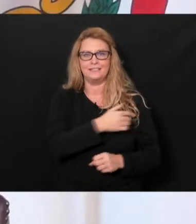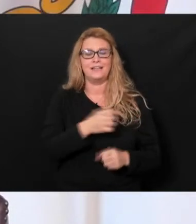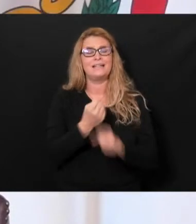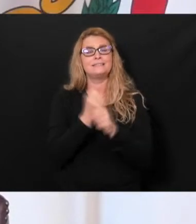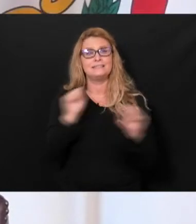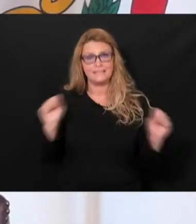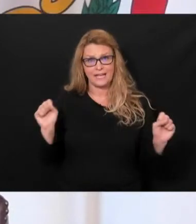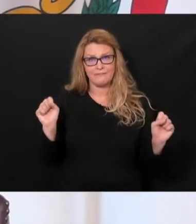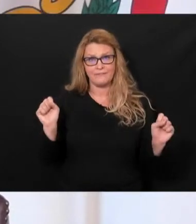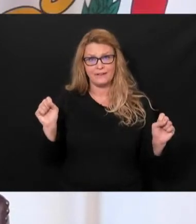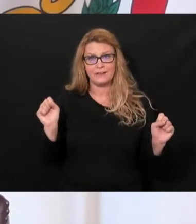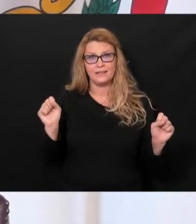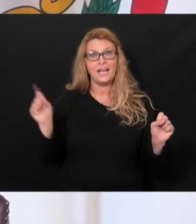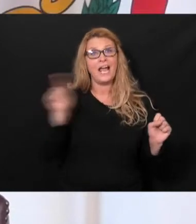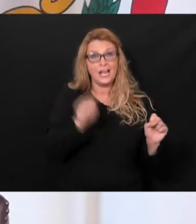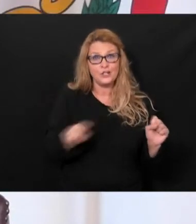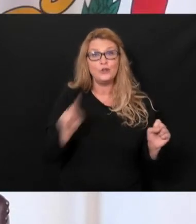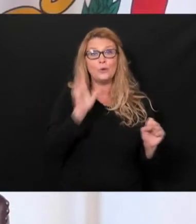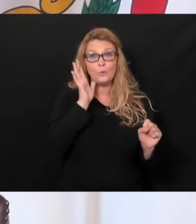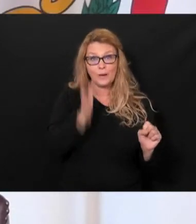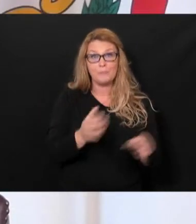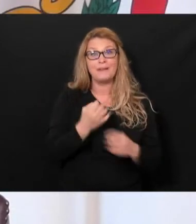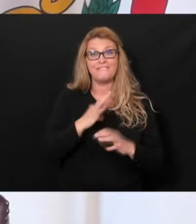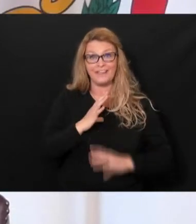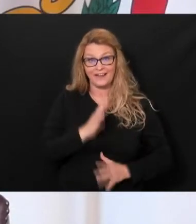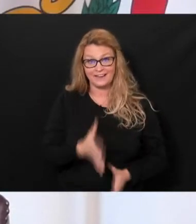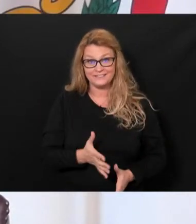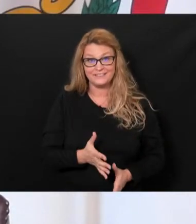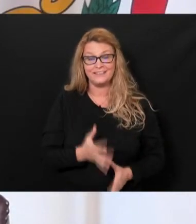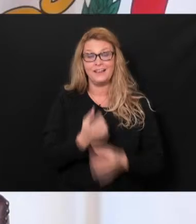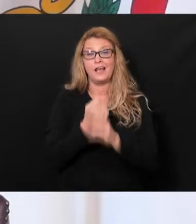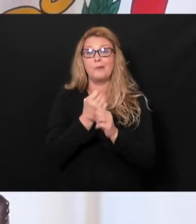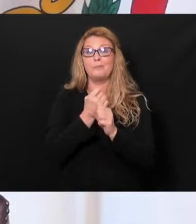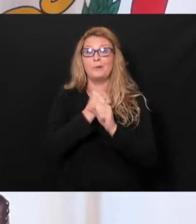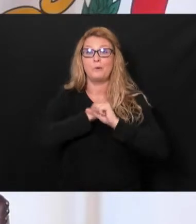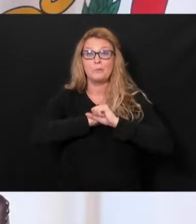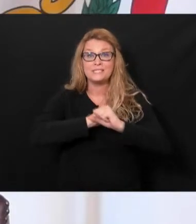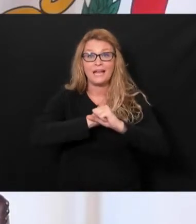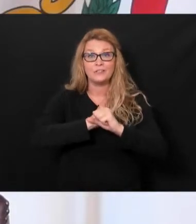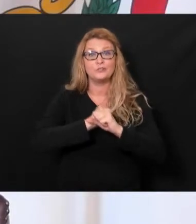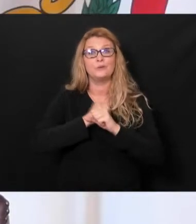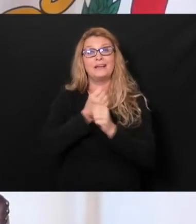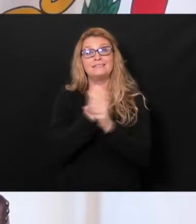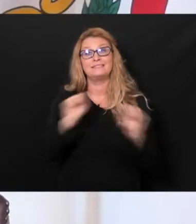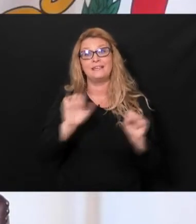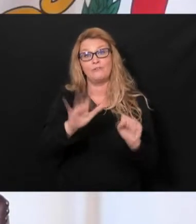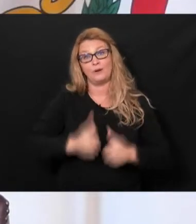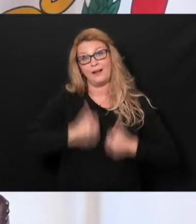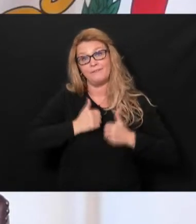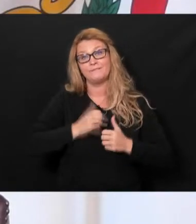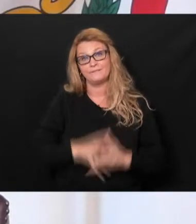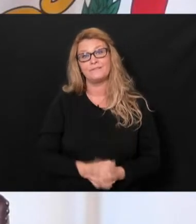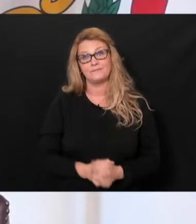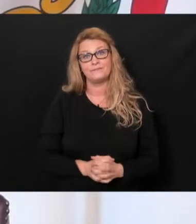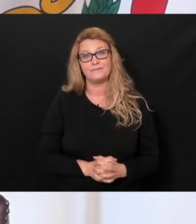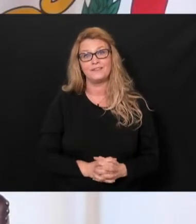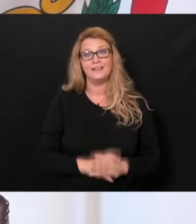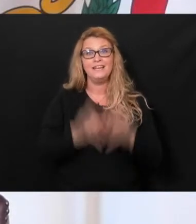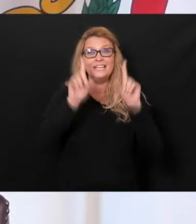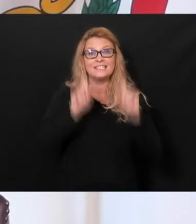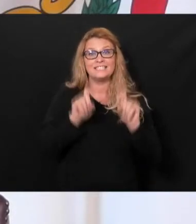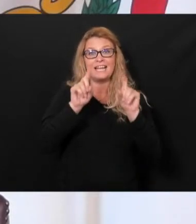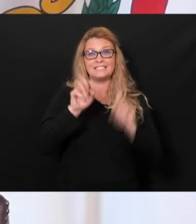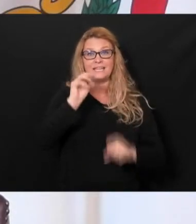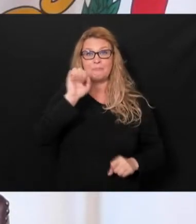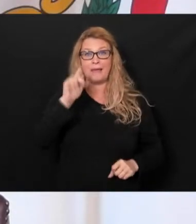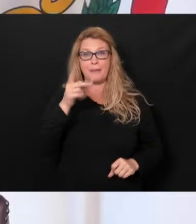safe and you'll be just fine, and absolutely it'll protect you and save your life. All of our testing maps up